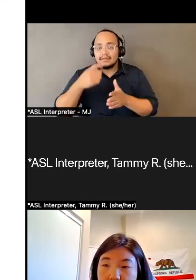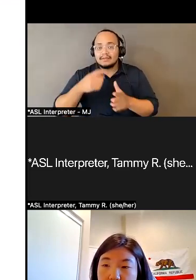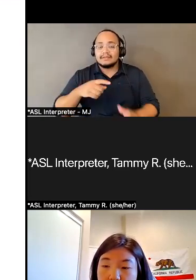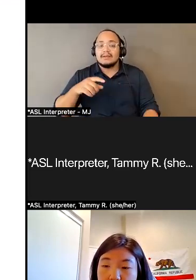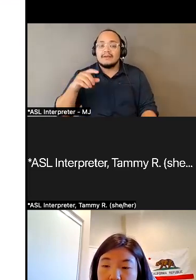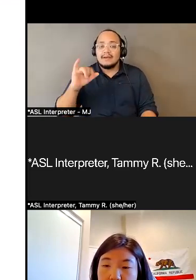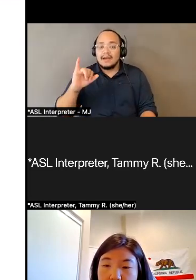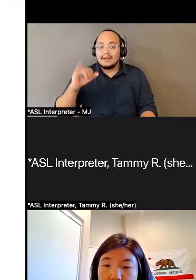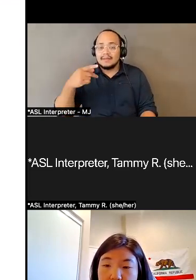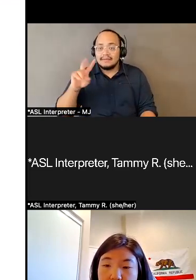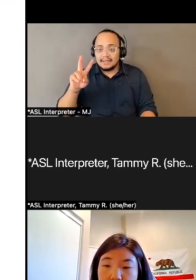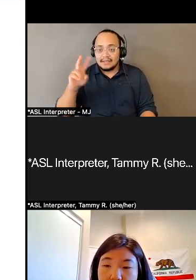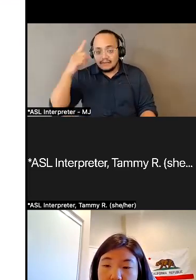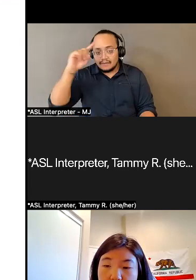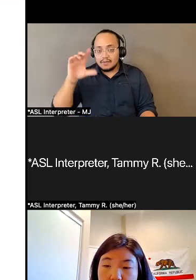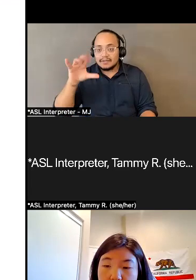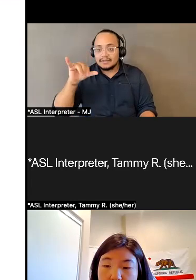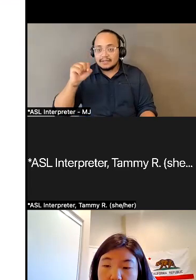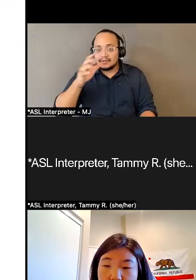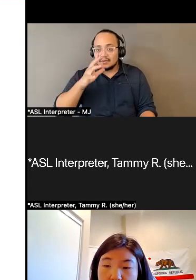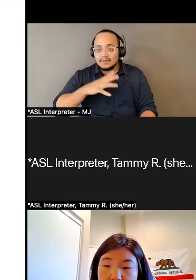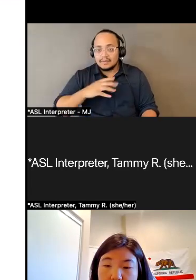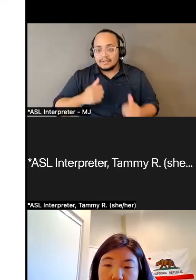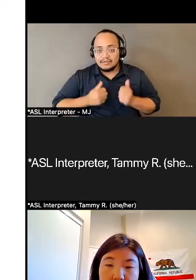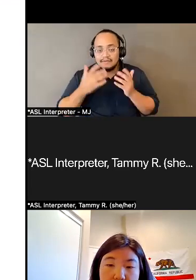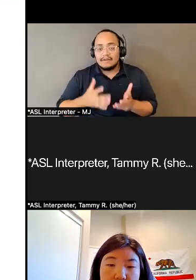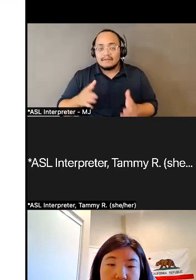partner violence for a cisgendered female survivor is